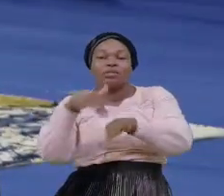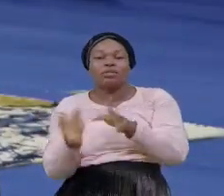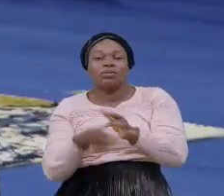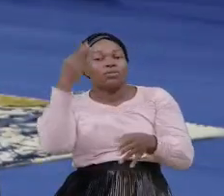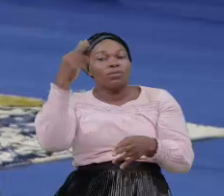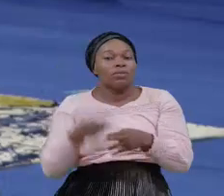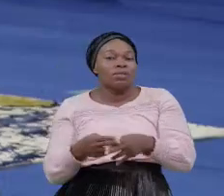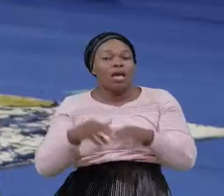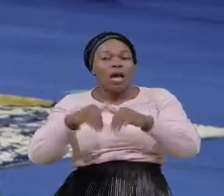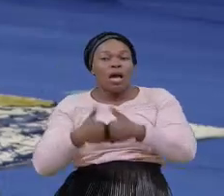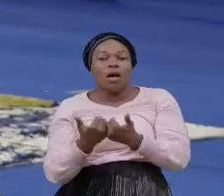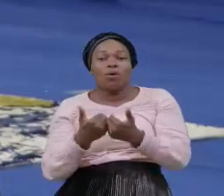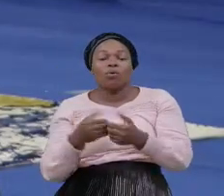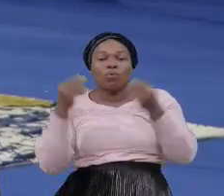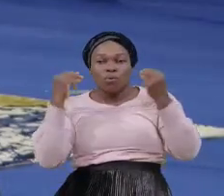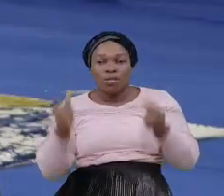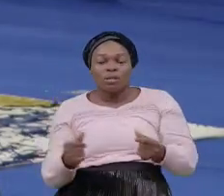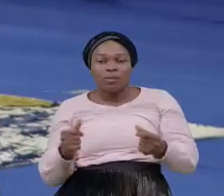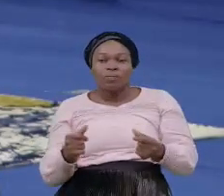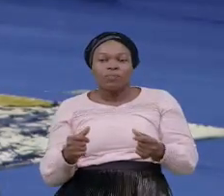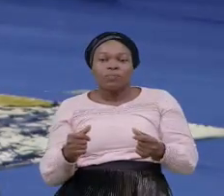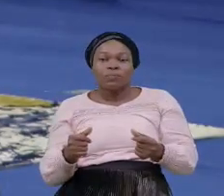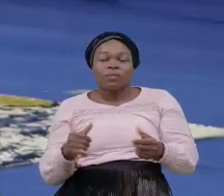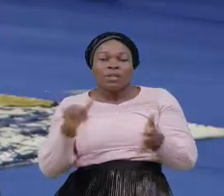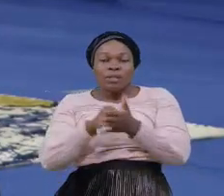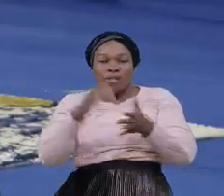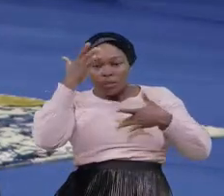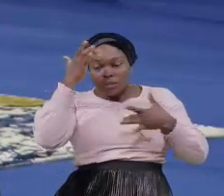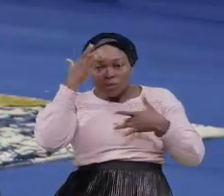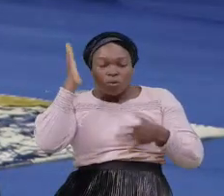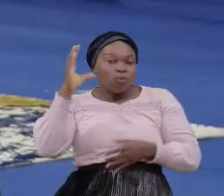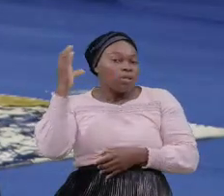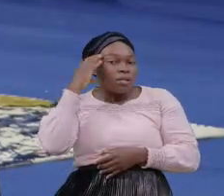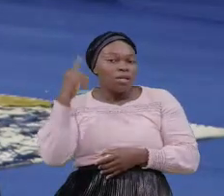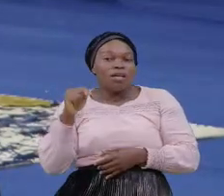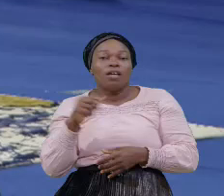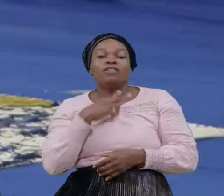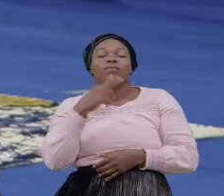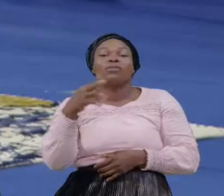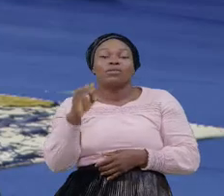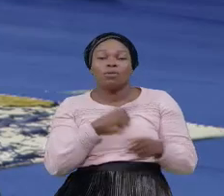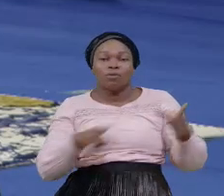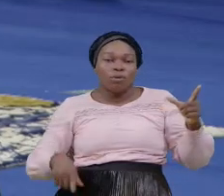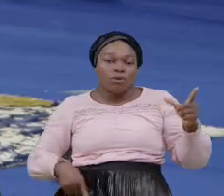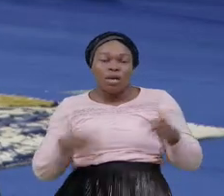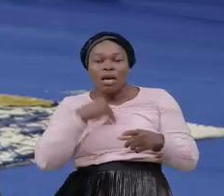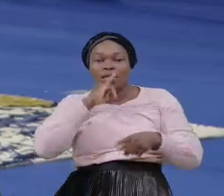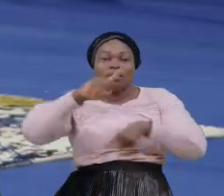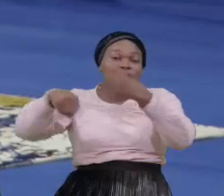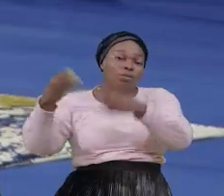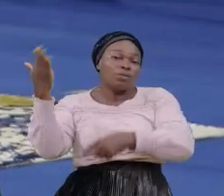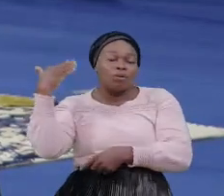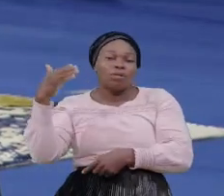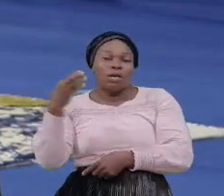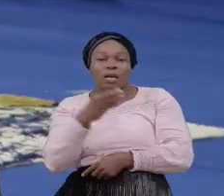that disease will hear the voice of the Lord and it's gone. And we're told that